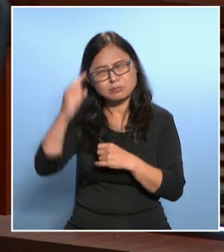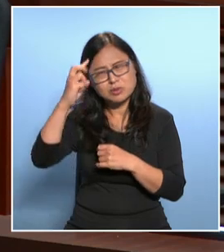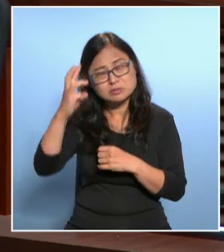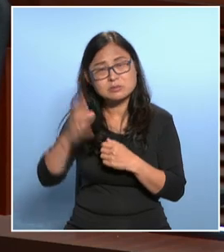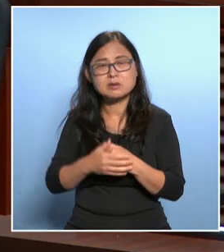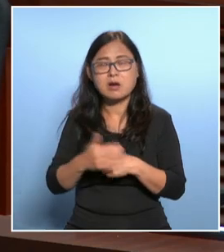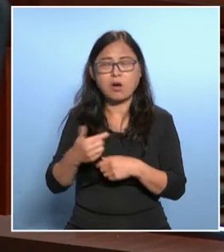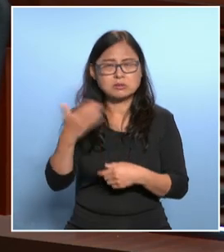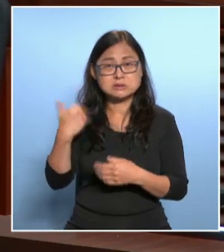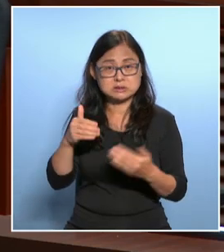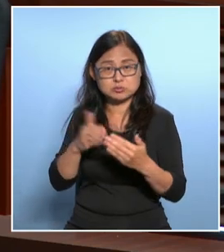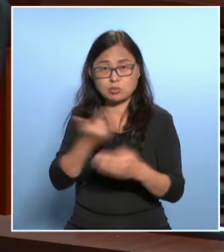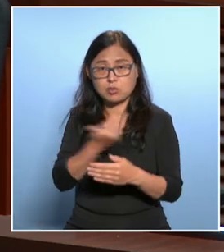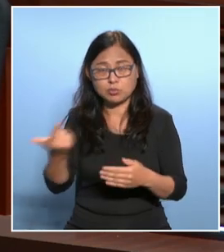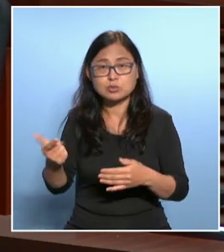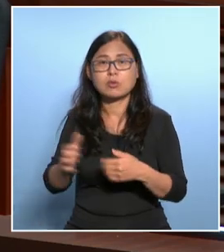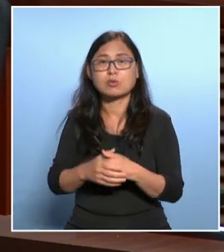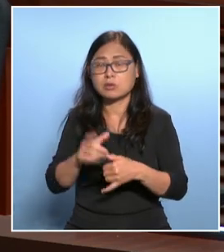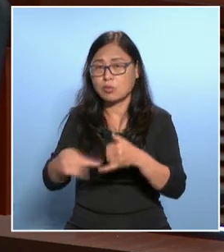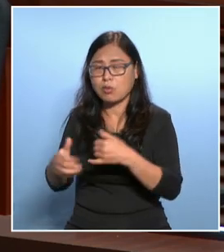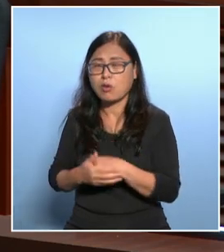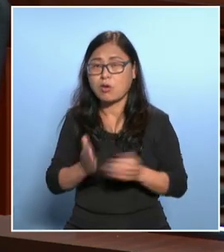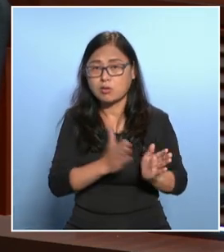And second, in their final days,